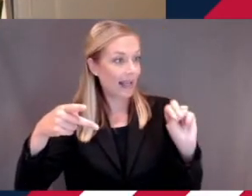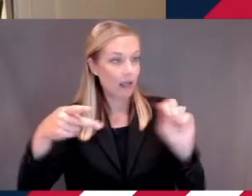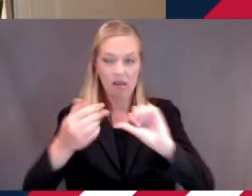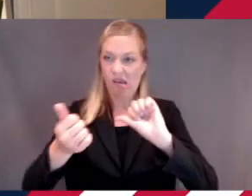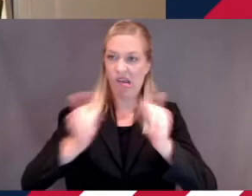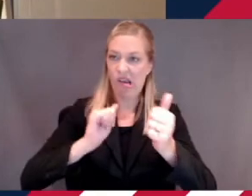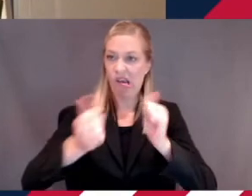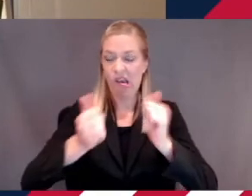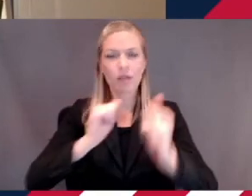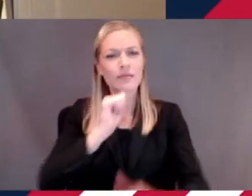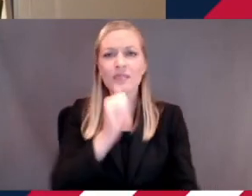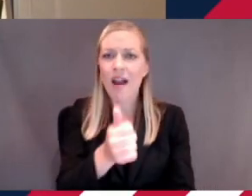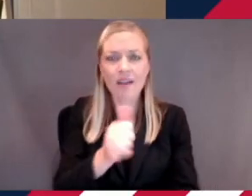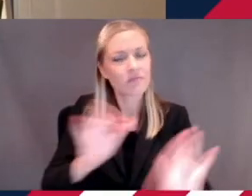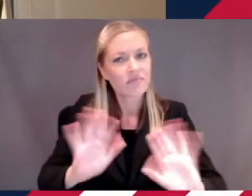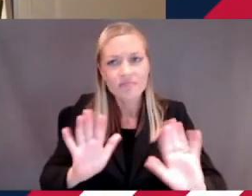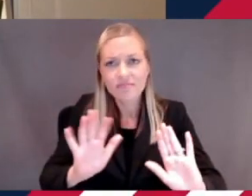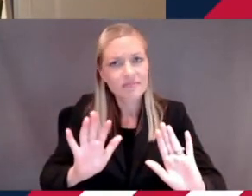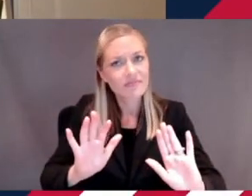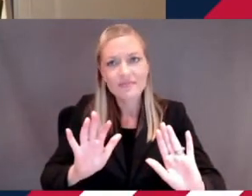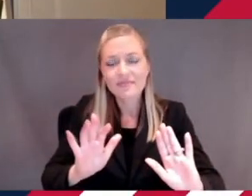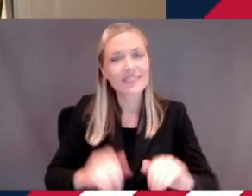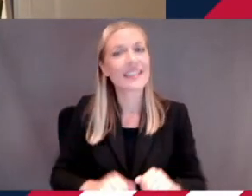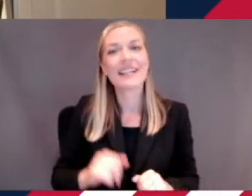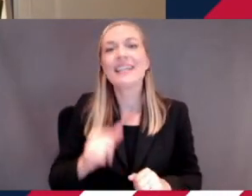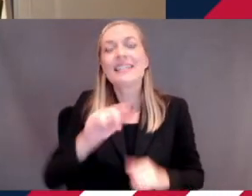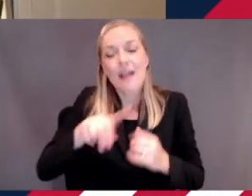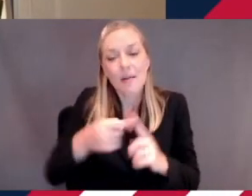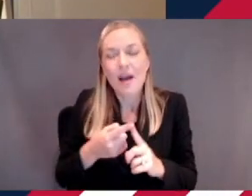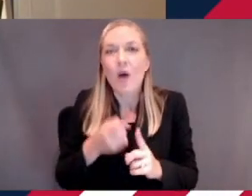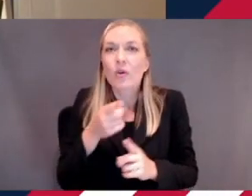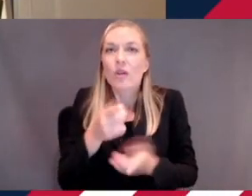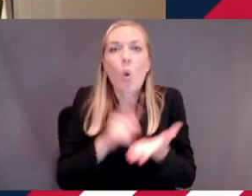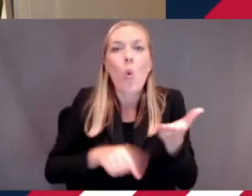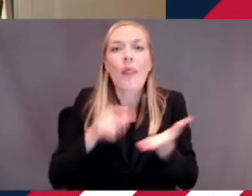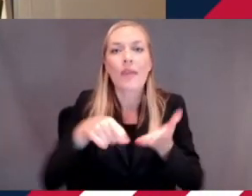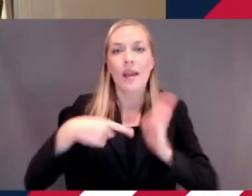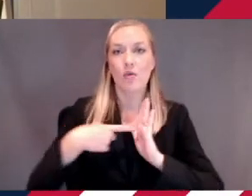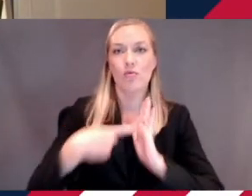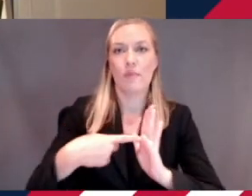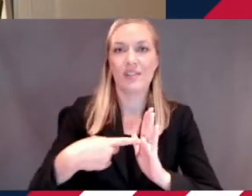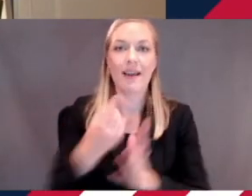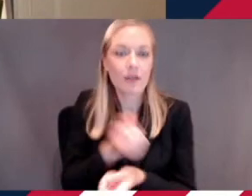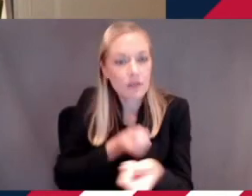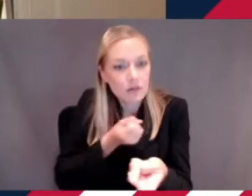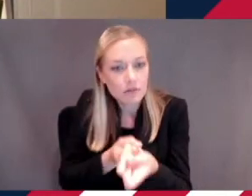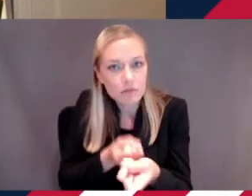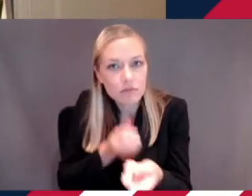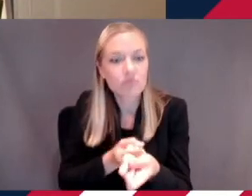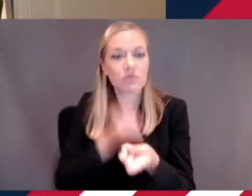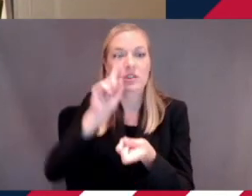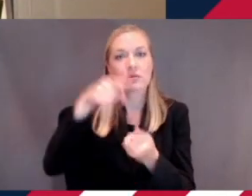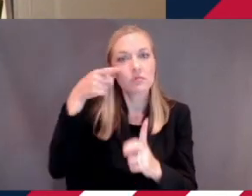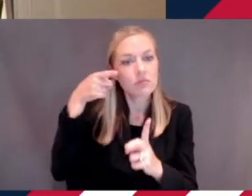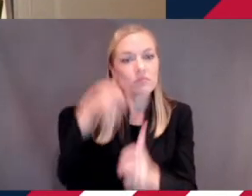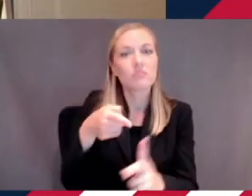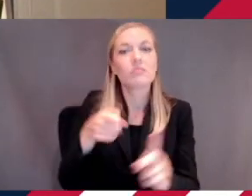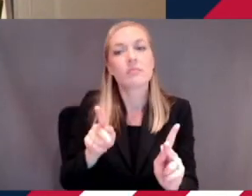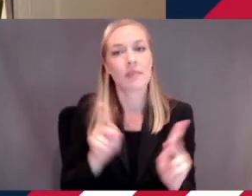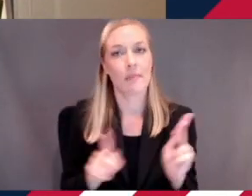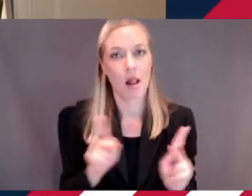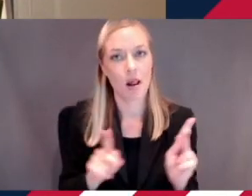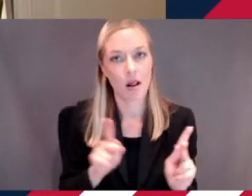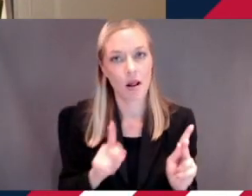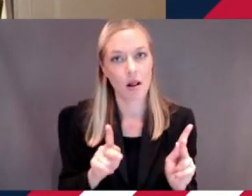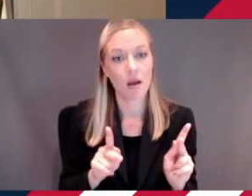it began a dark era for our country. I look yesterday and I see him trying to divide America once again. We